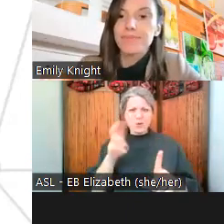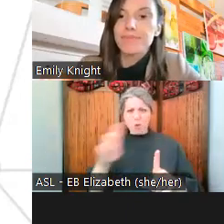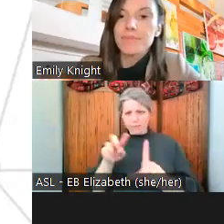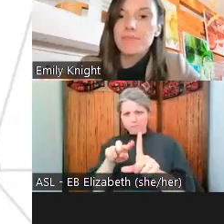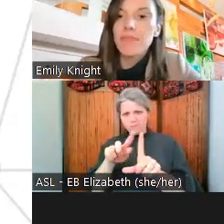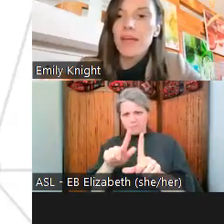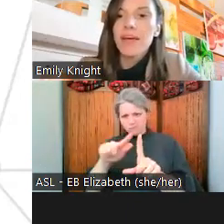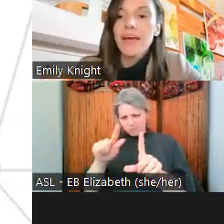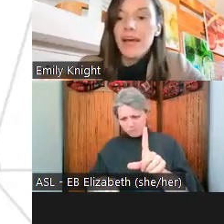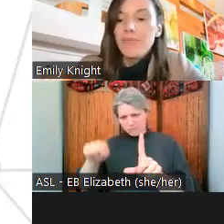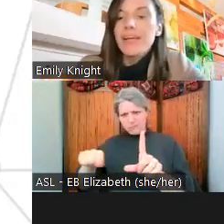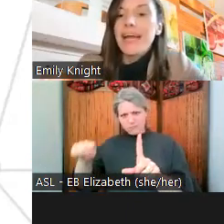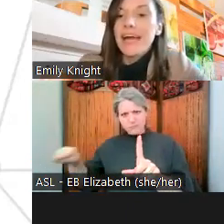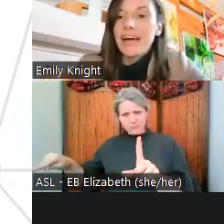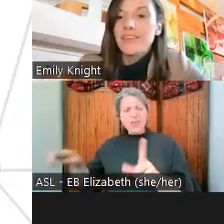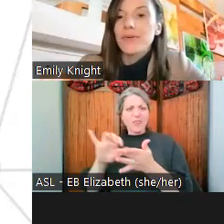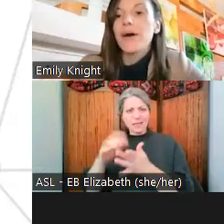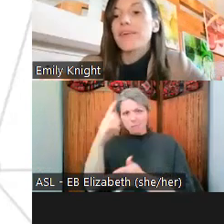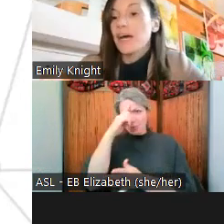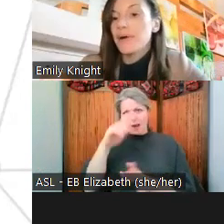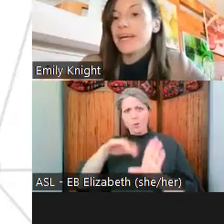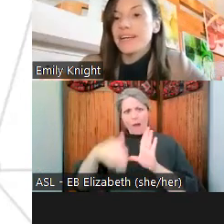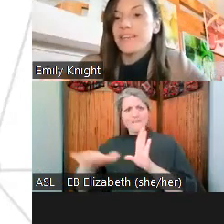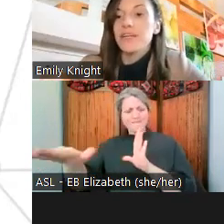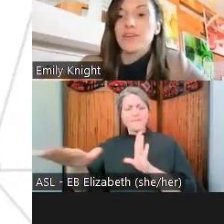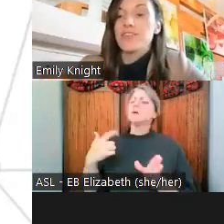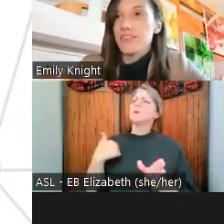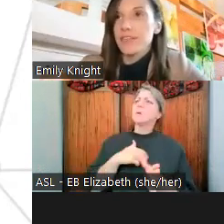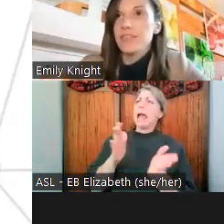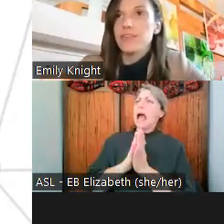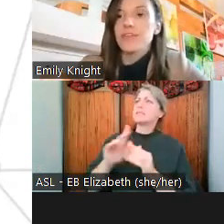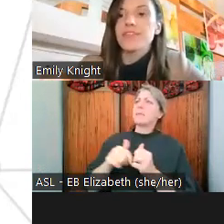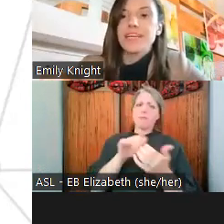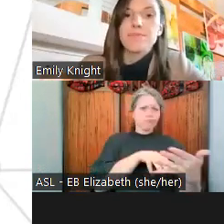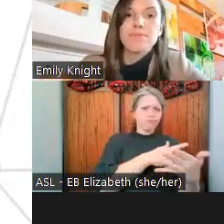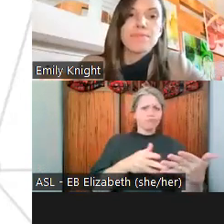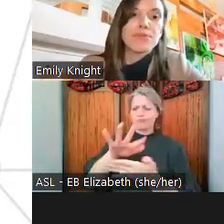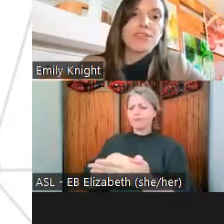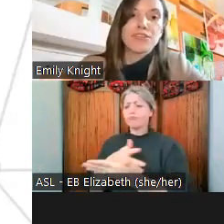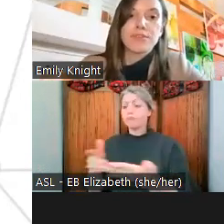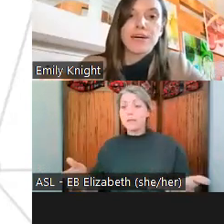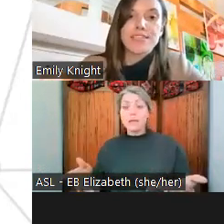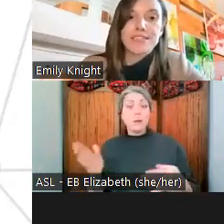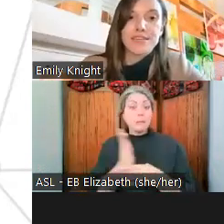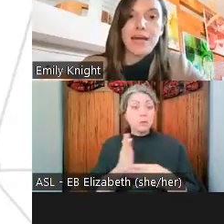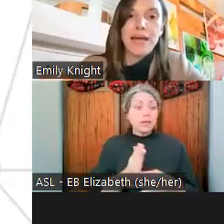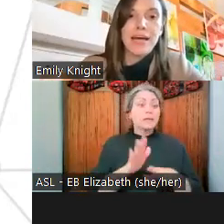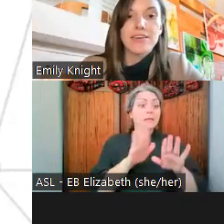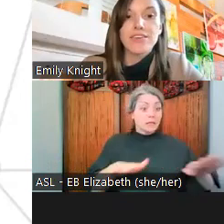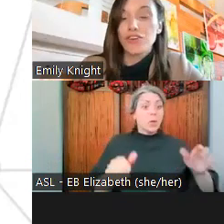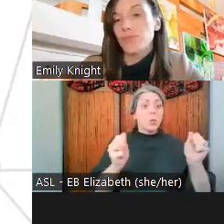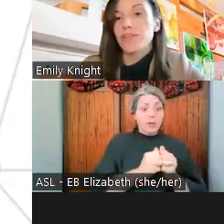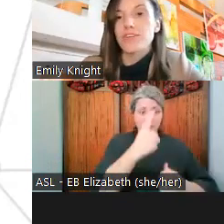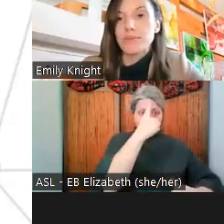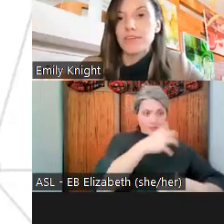screen. And we can ask whether that brain activity looks different or the same between children with autism